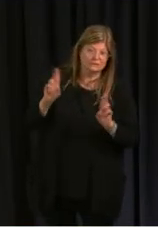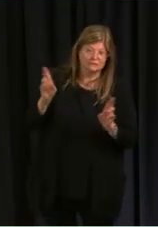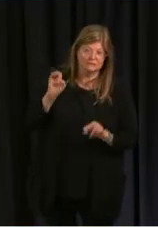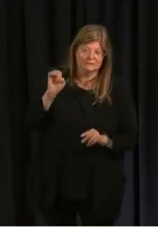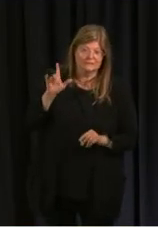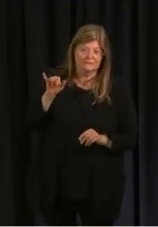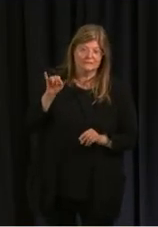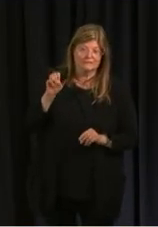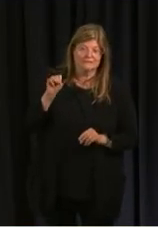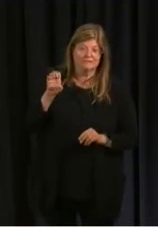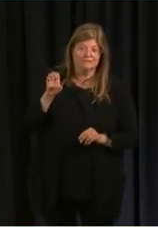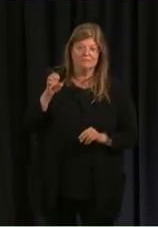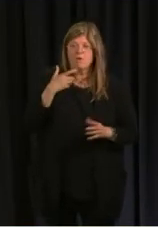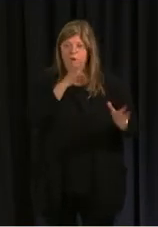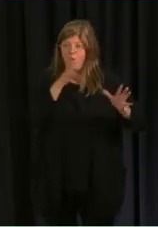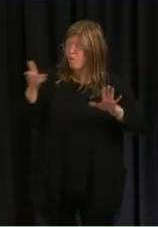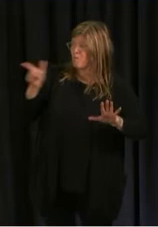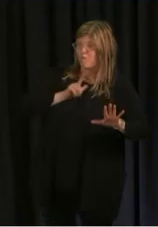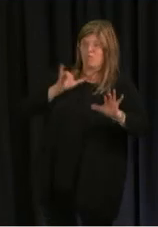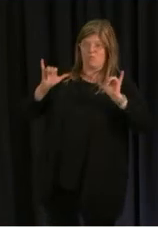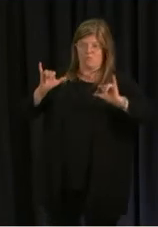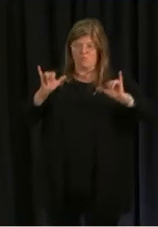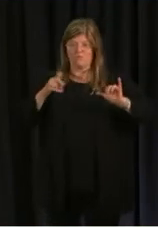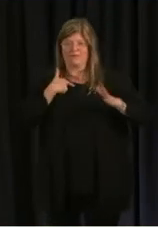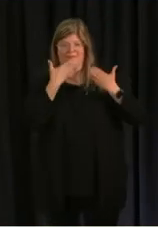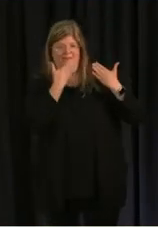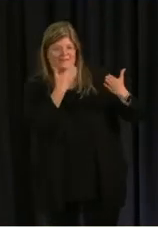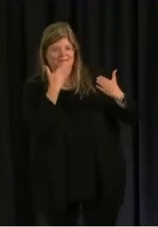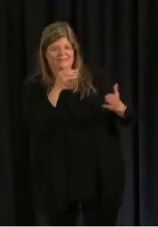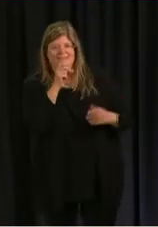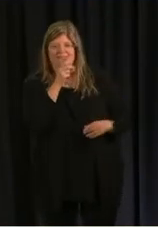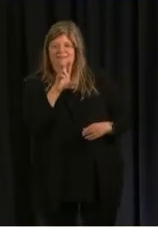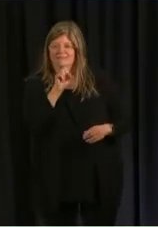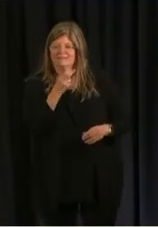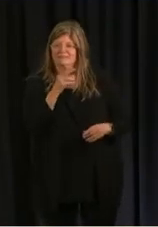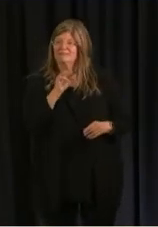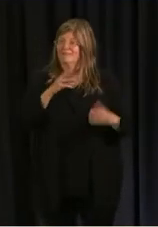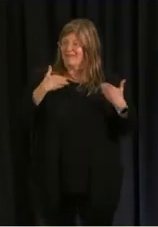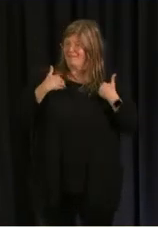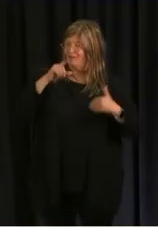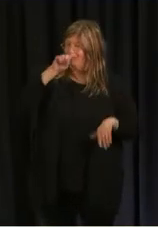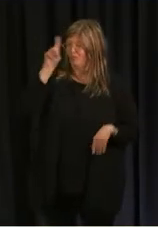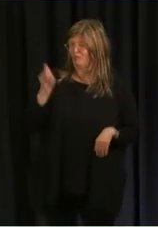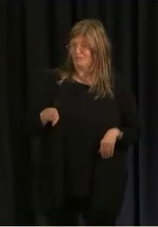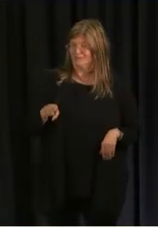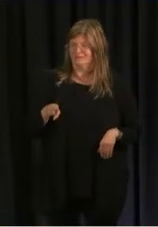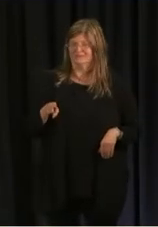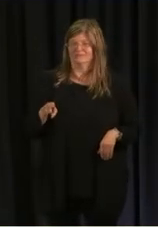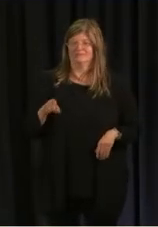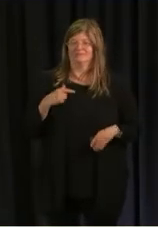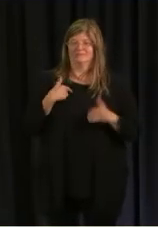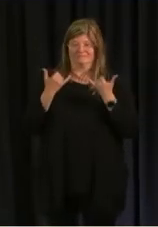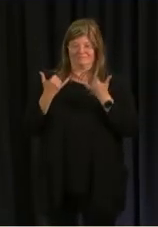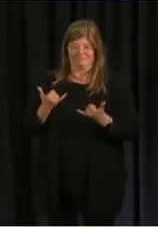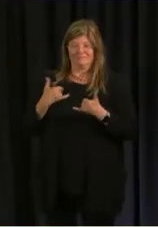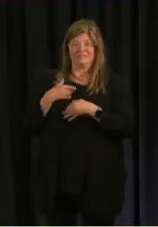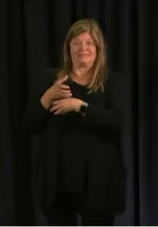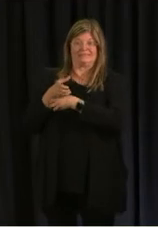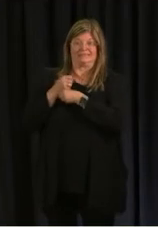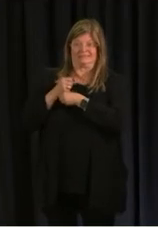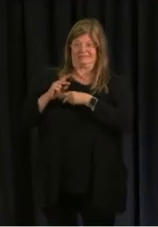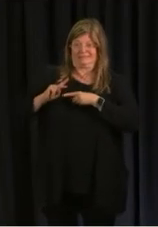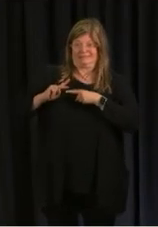Dr. Shaw, I have a quick question. I am getting the second Moderna vaccine next week,